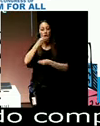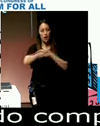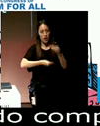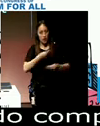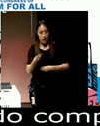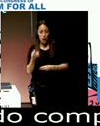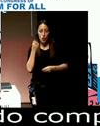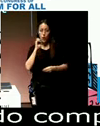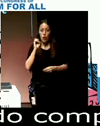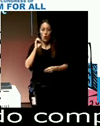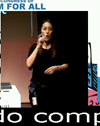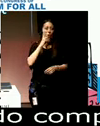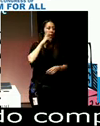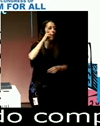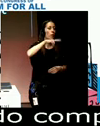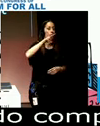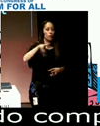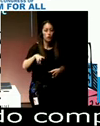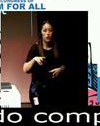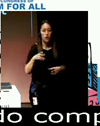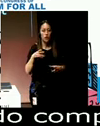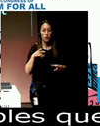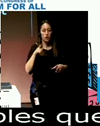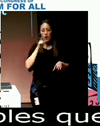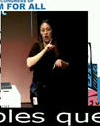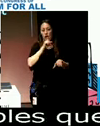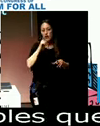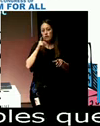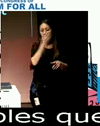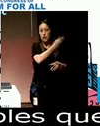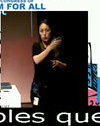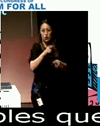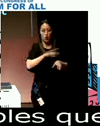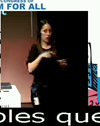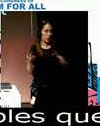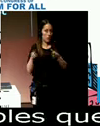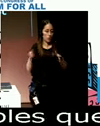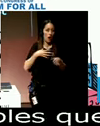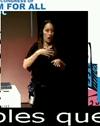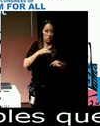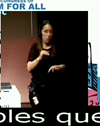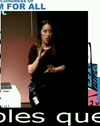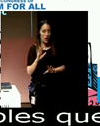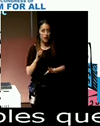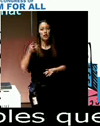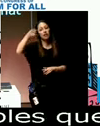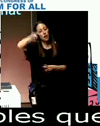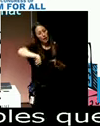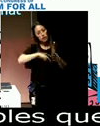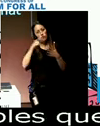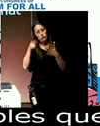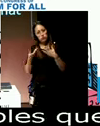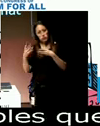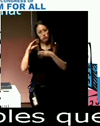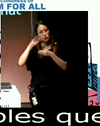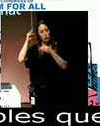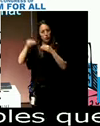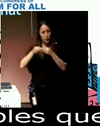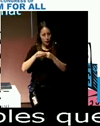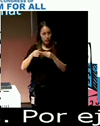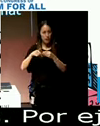shows that occur in the museum that are accessible to disabled people.